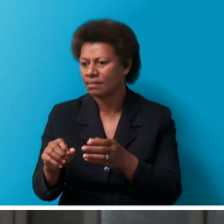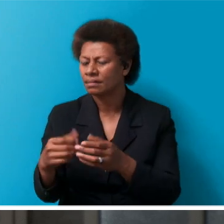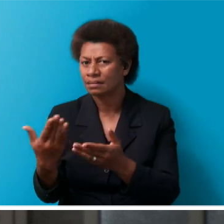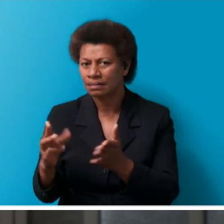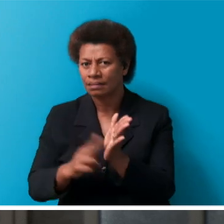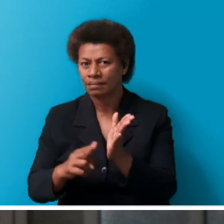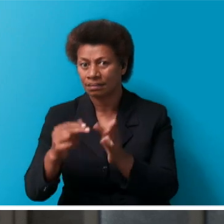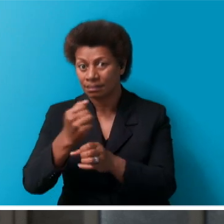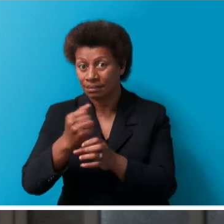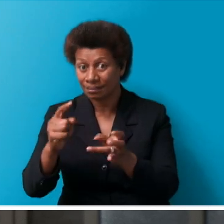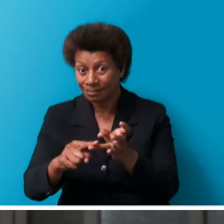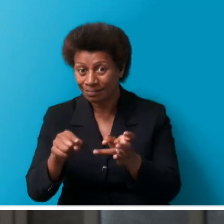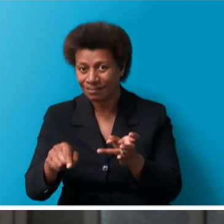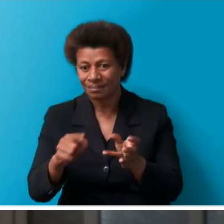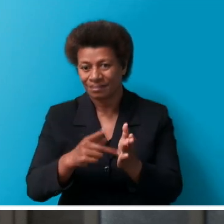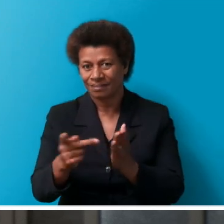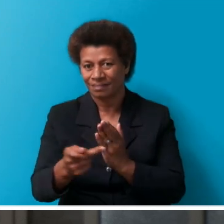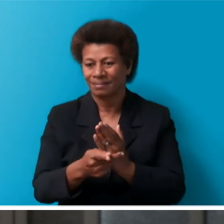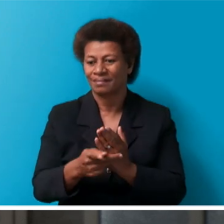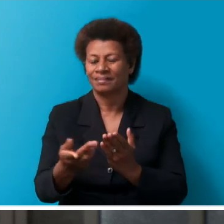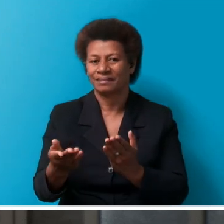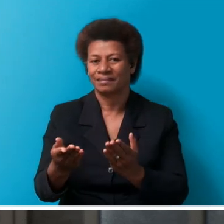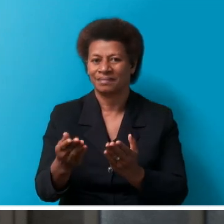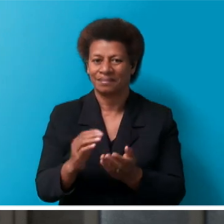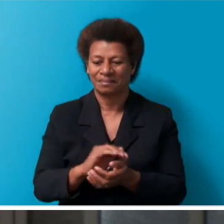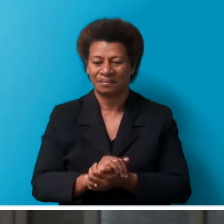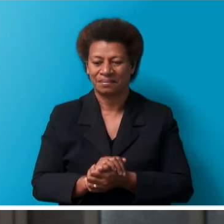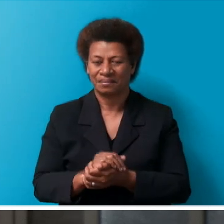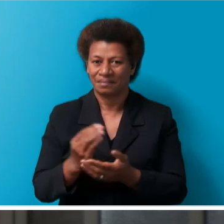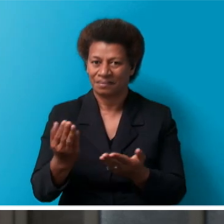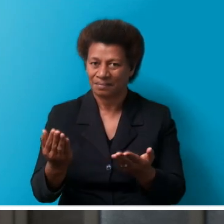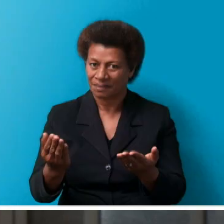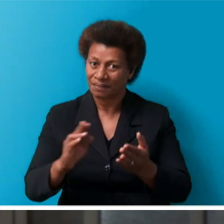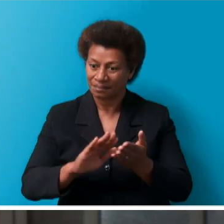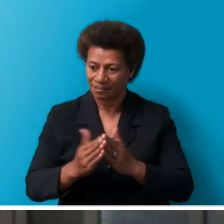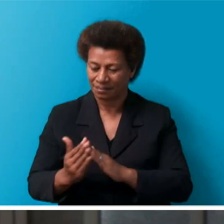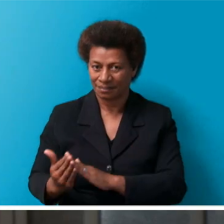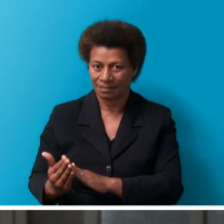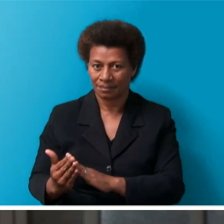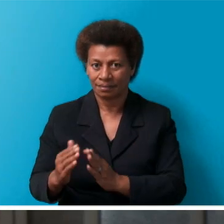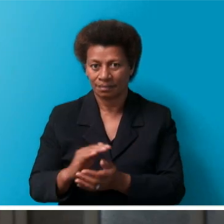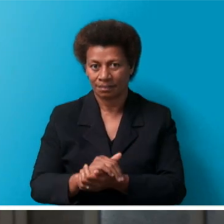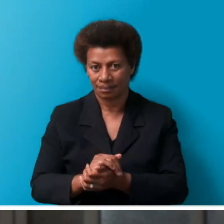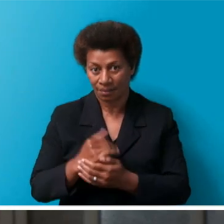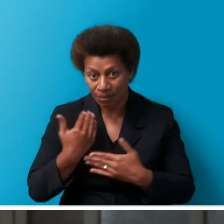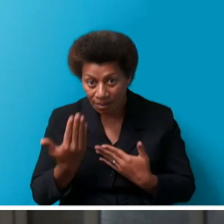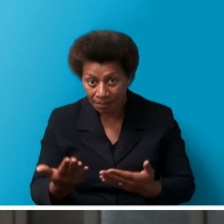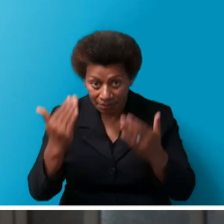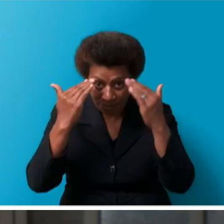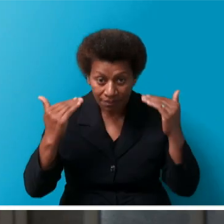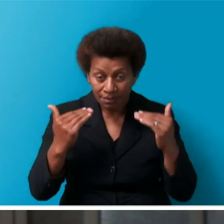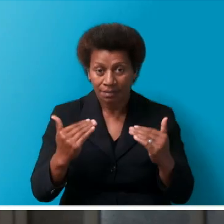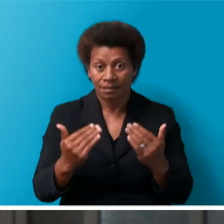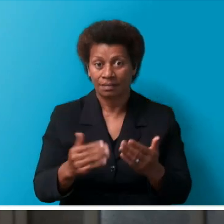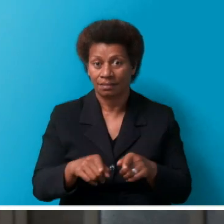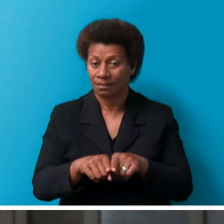rural and urban communities. Honourable Speaker, the progress we have made is a result of the unwavering commitment of